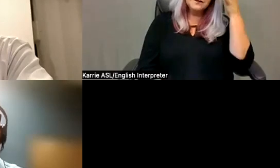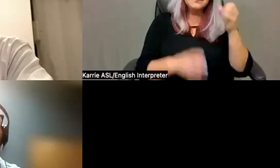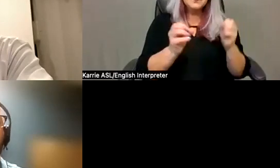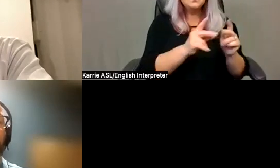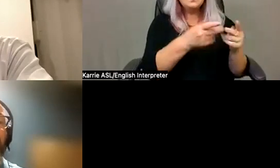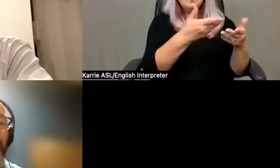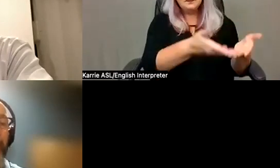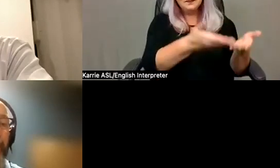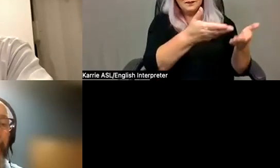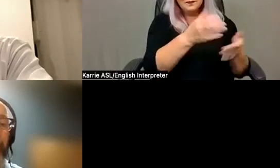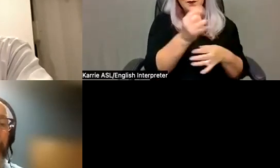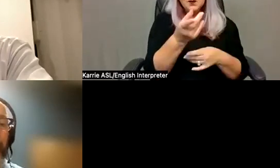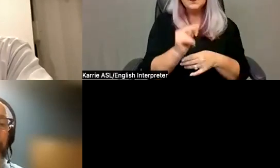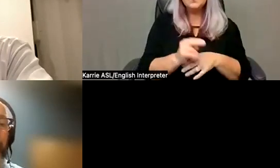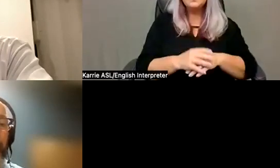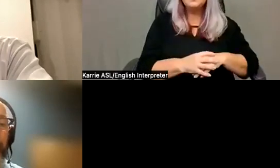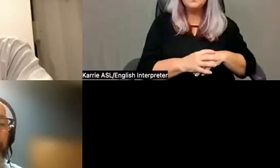may now start interpretation.